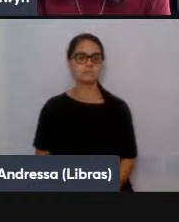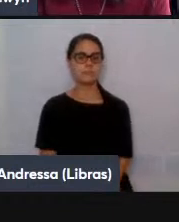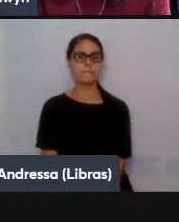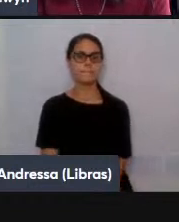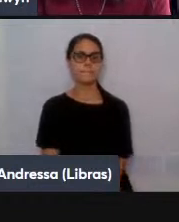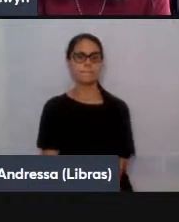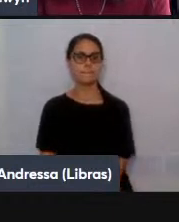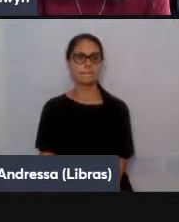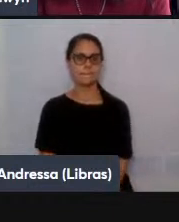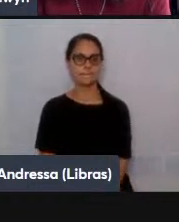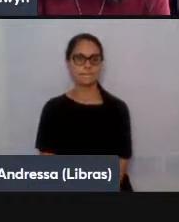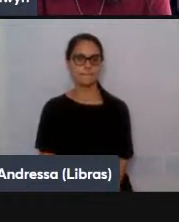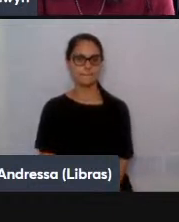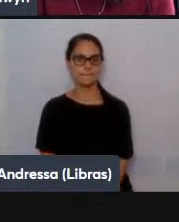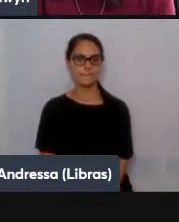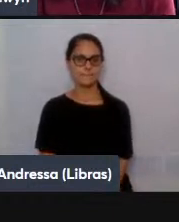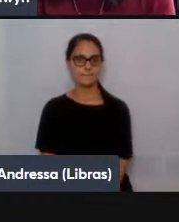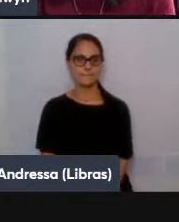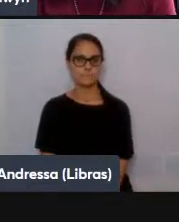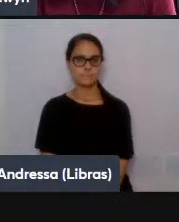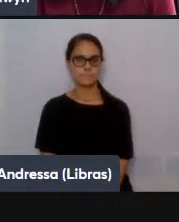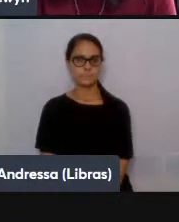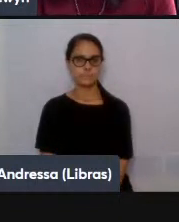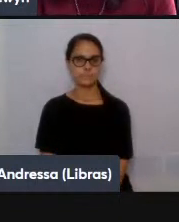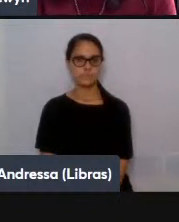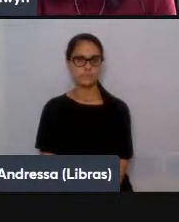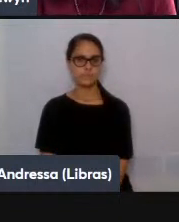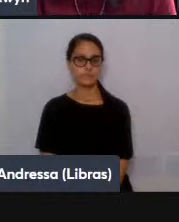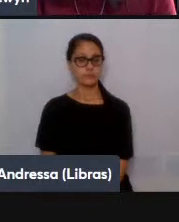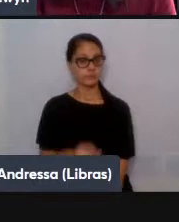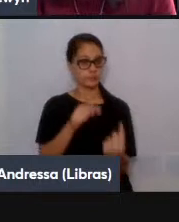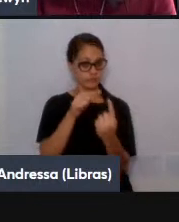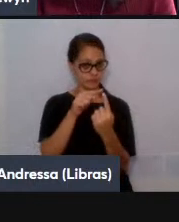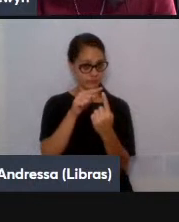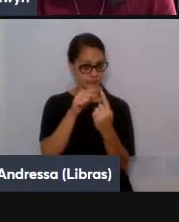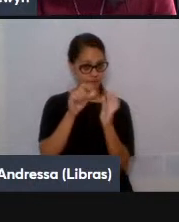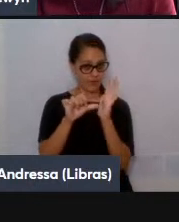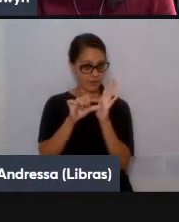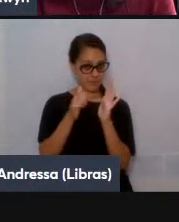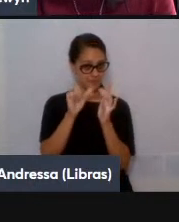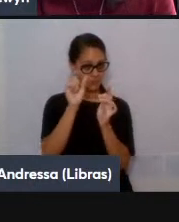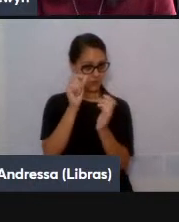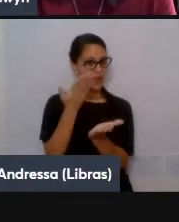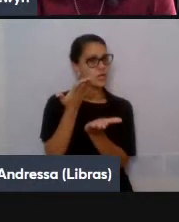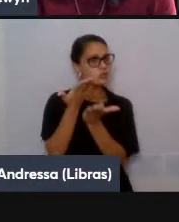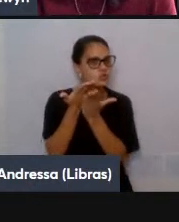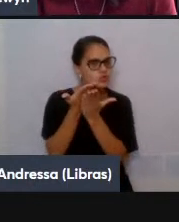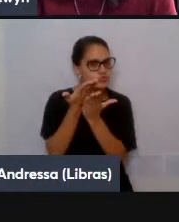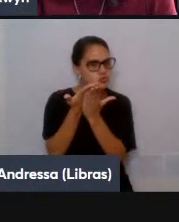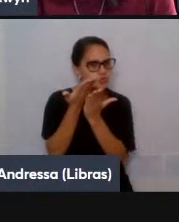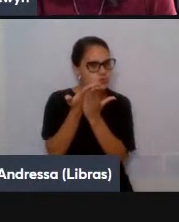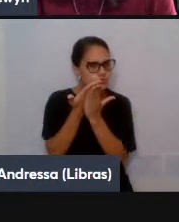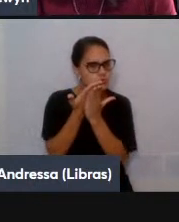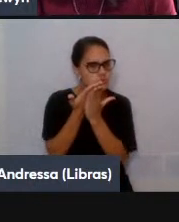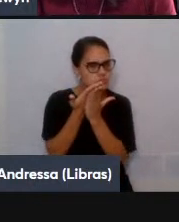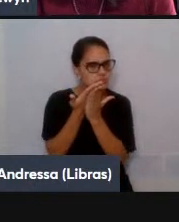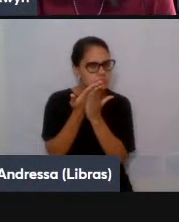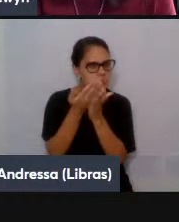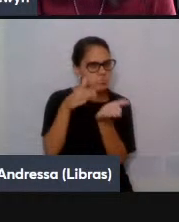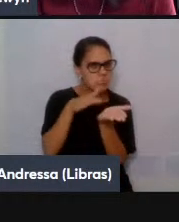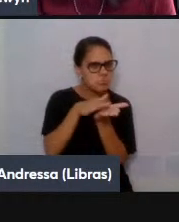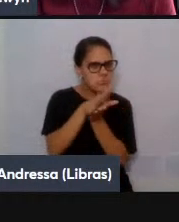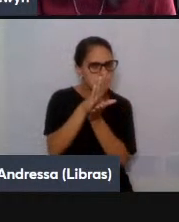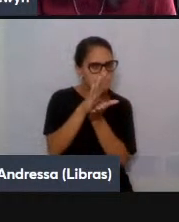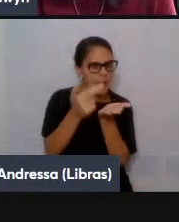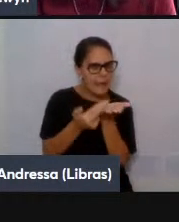been writing for it. Primeiro, estude o periódico como